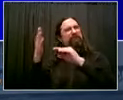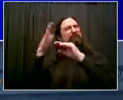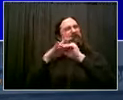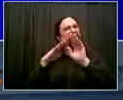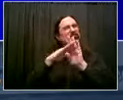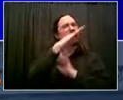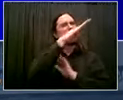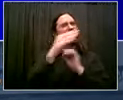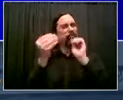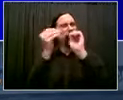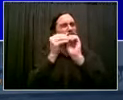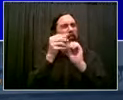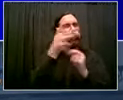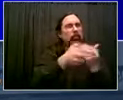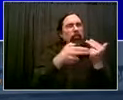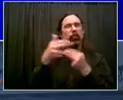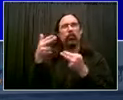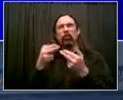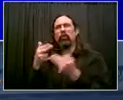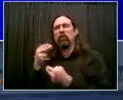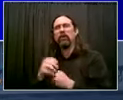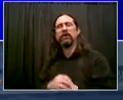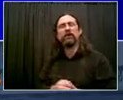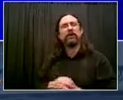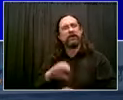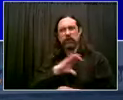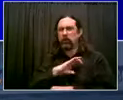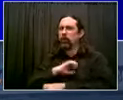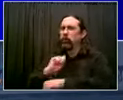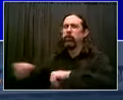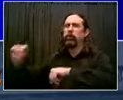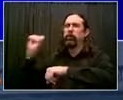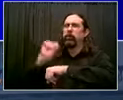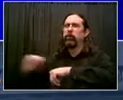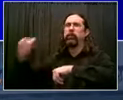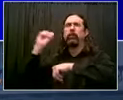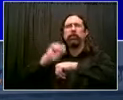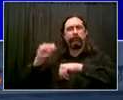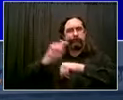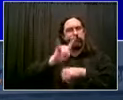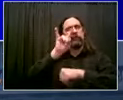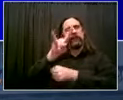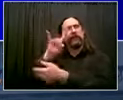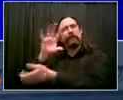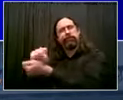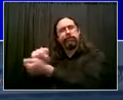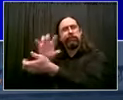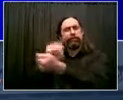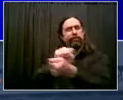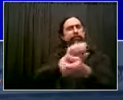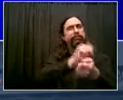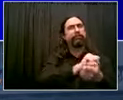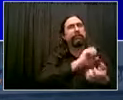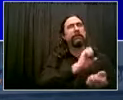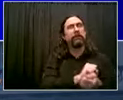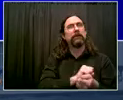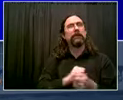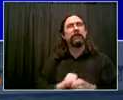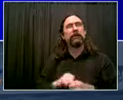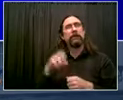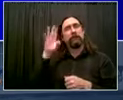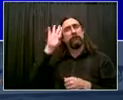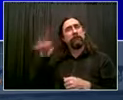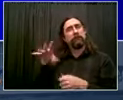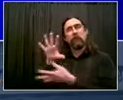Last night, after we spent time with the family, I saw the passion in the face of Queensborough President Donovan Richards. He knows this family.